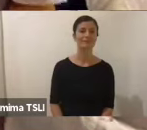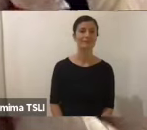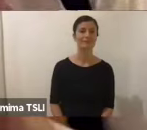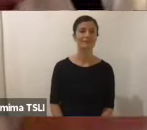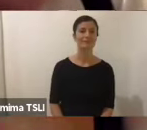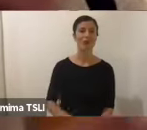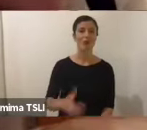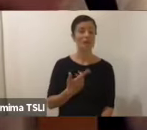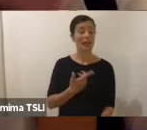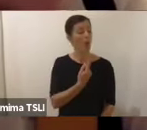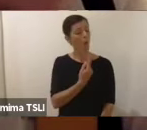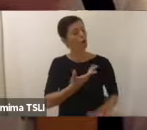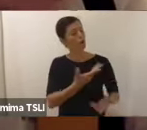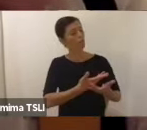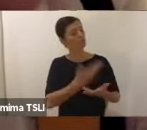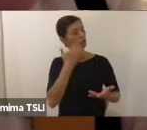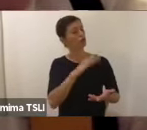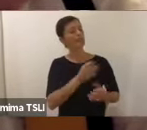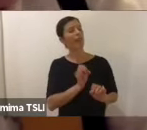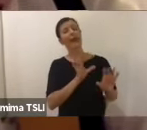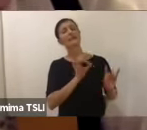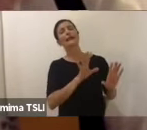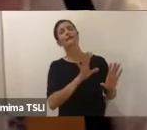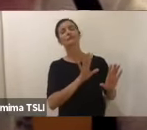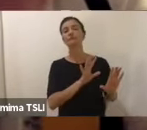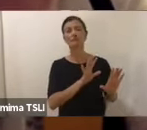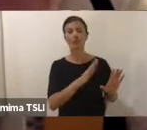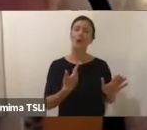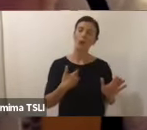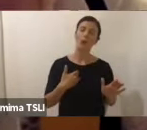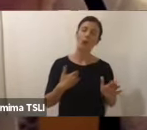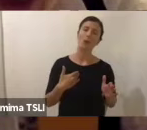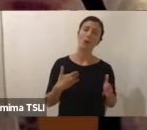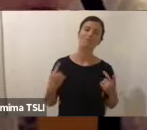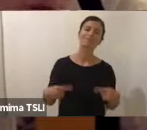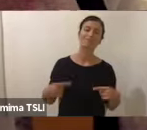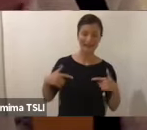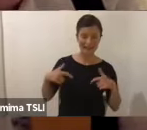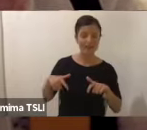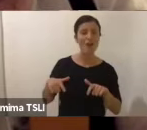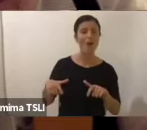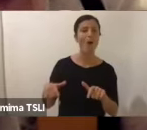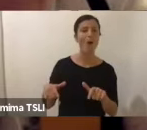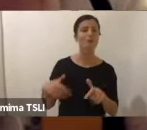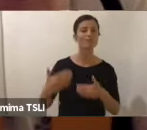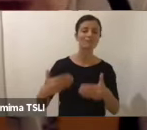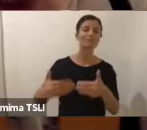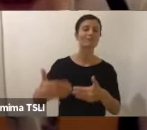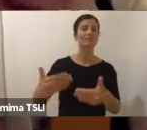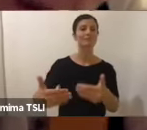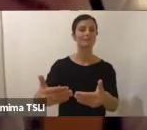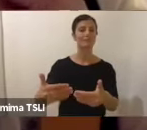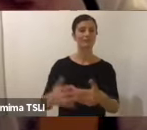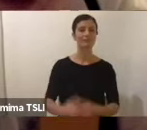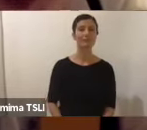about race so i'm willing to carry on i'm interested in the idea of how we support people into our order